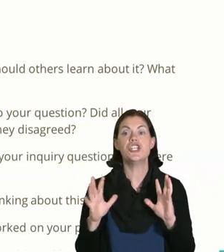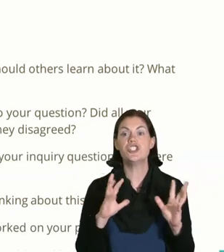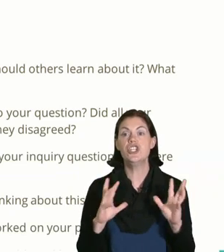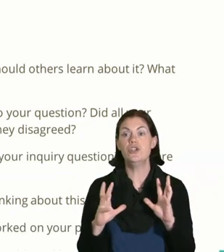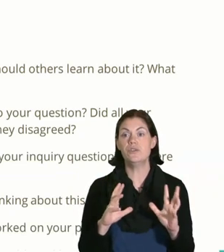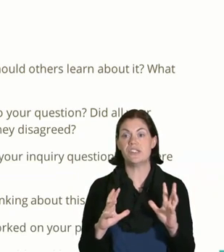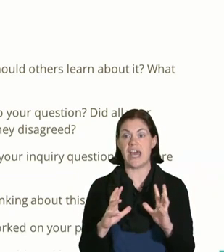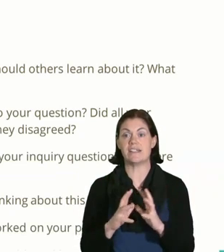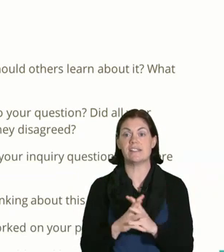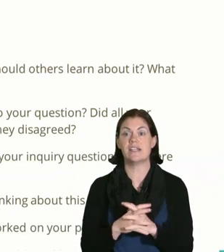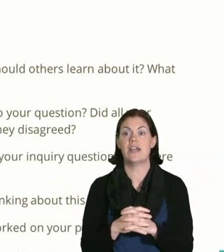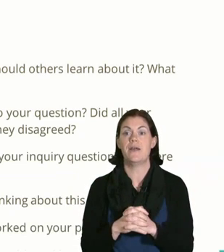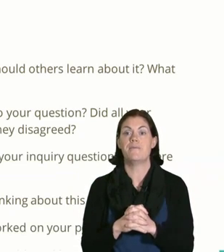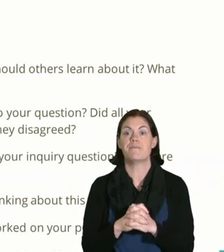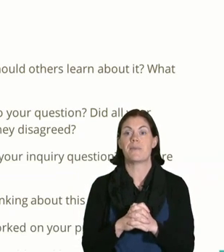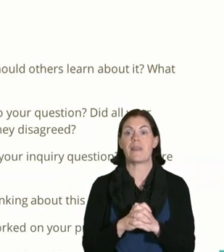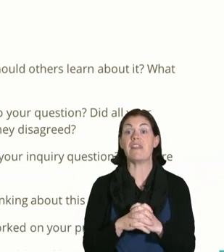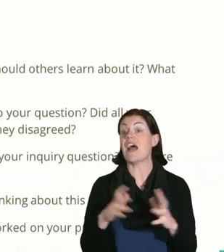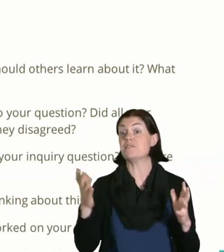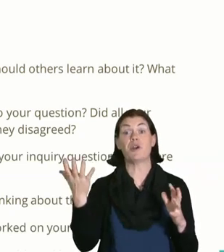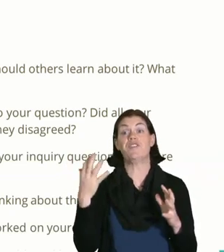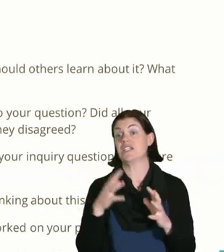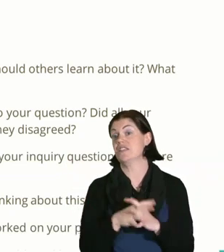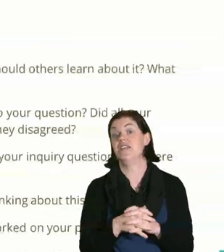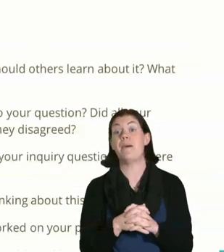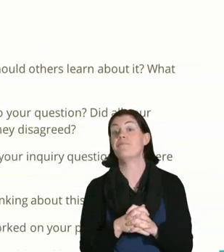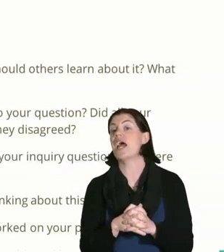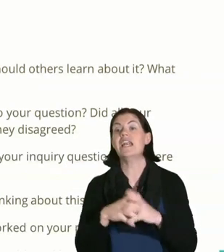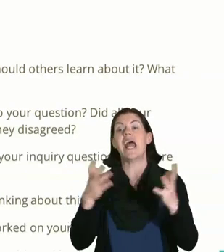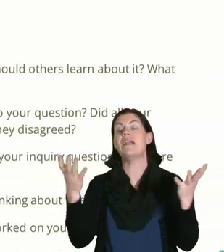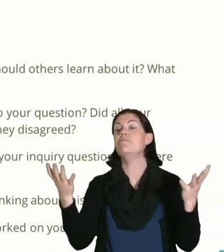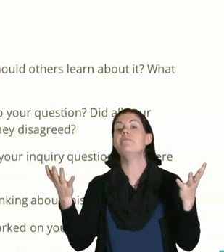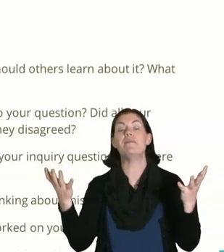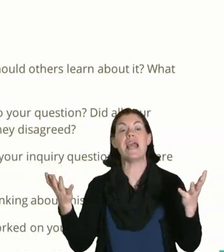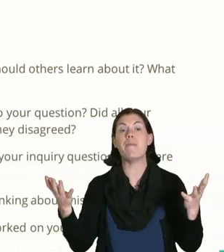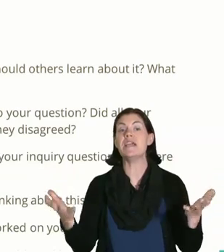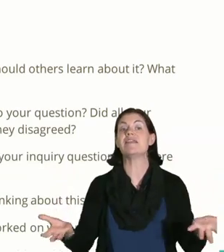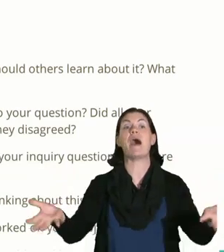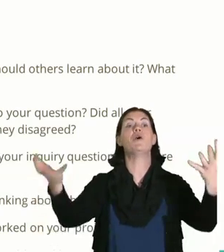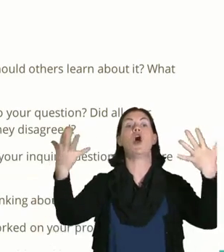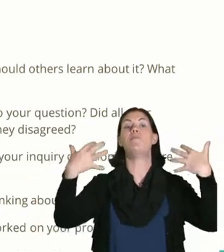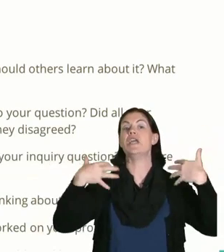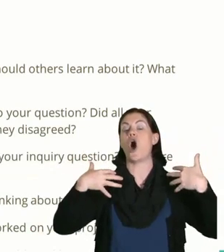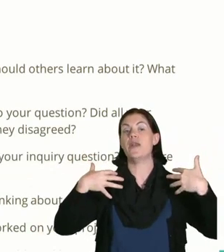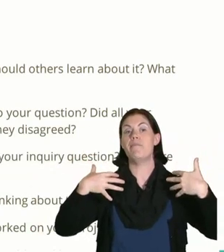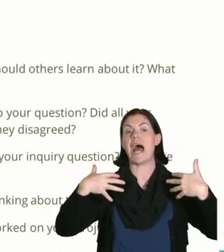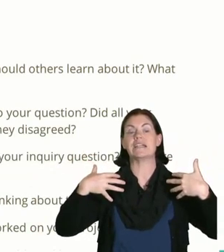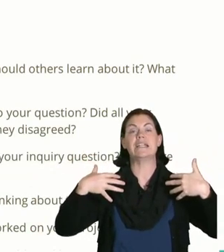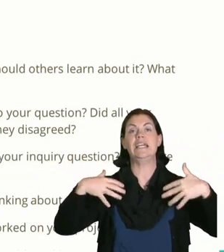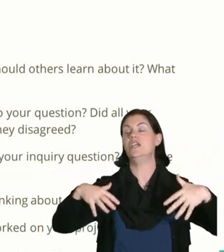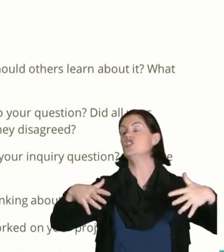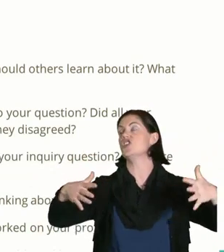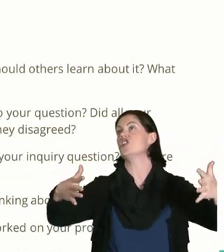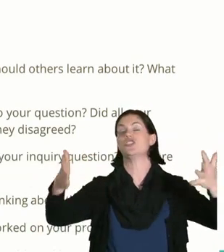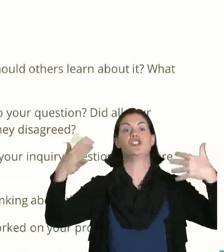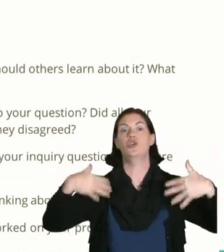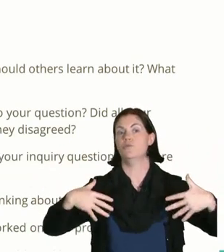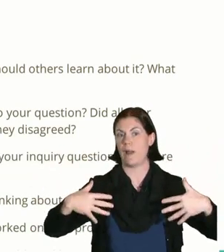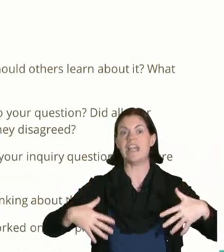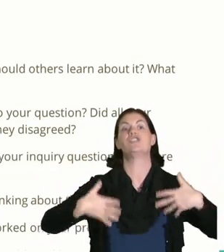so just use this. That's perfect. Yeah. And maybe, Abby, that will be automatically